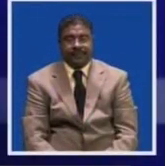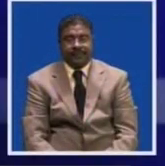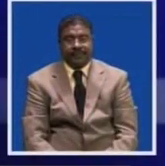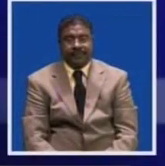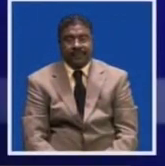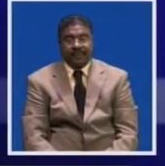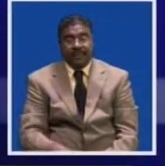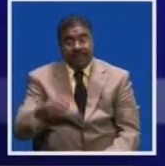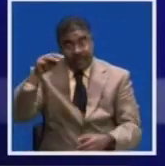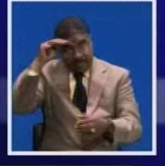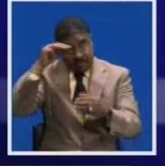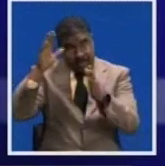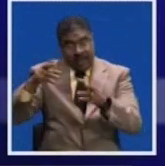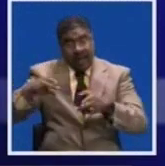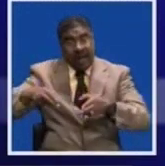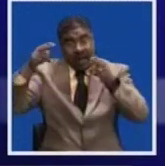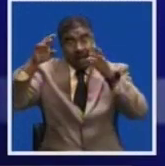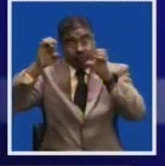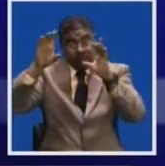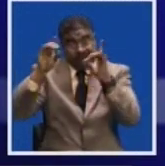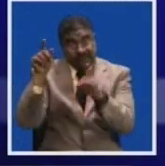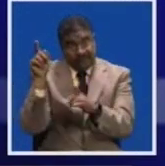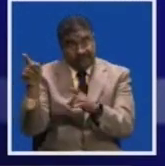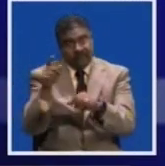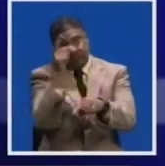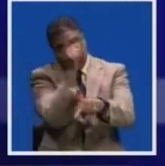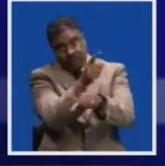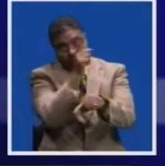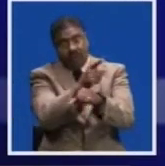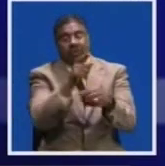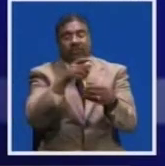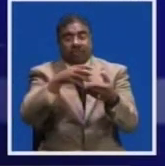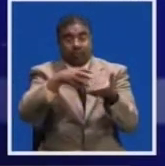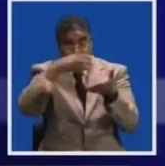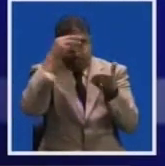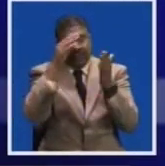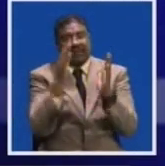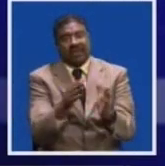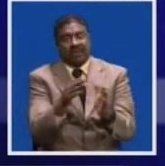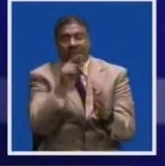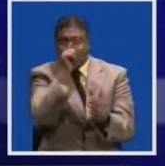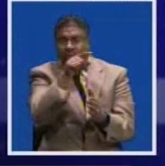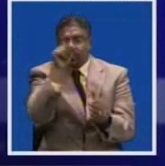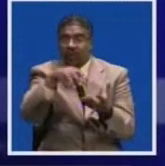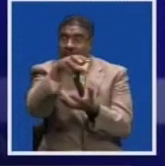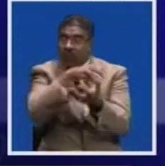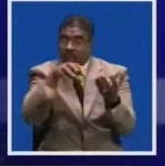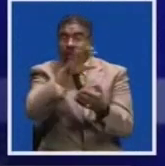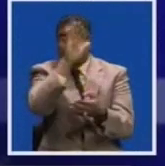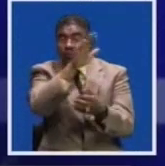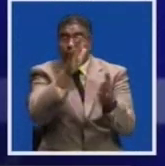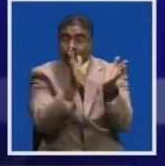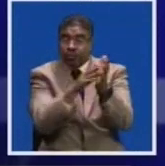And the Ministry of Higher Education has warned students not to force it to apply measures that will disrupt their academic